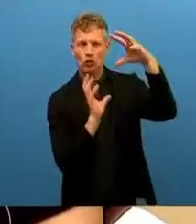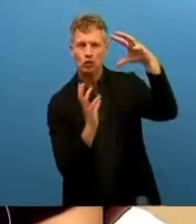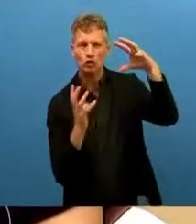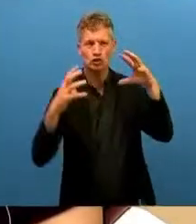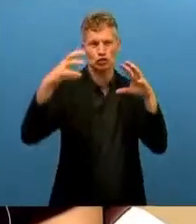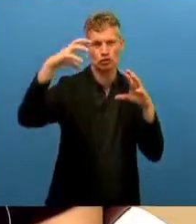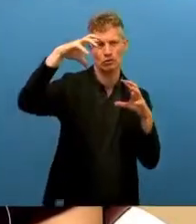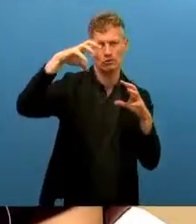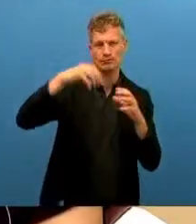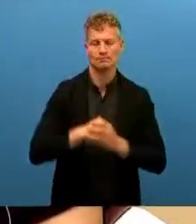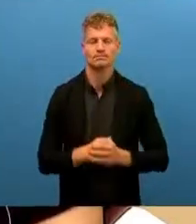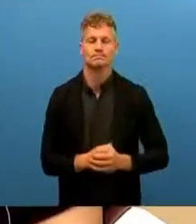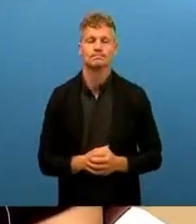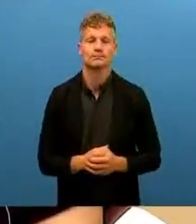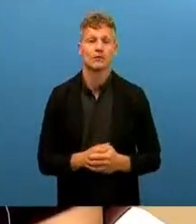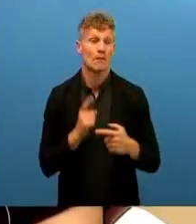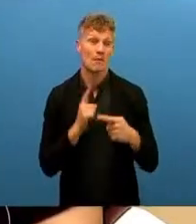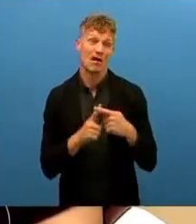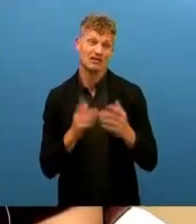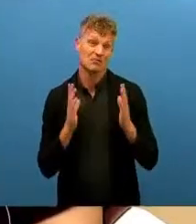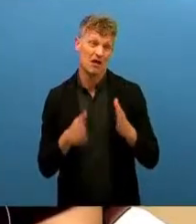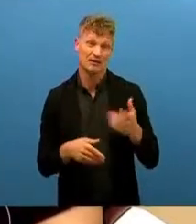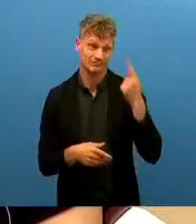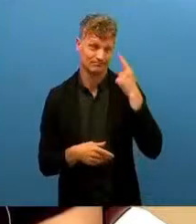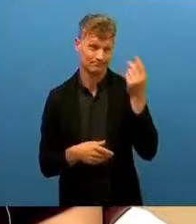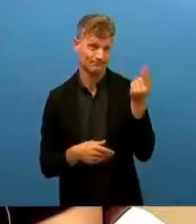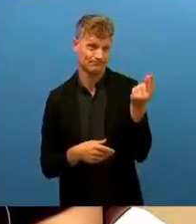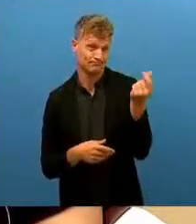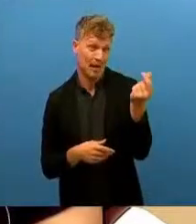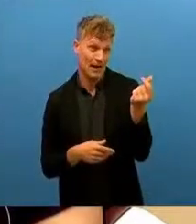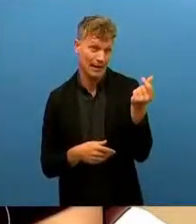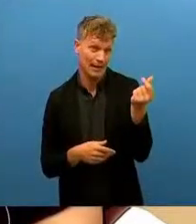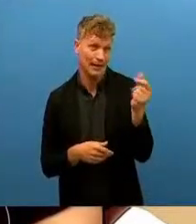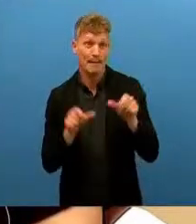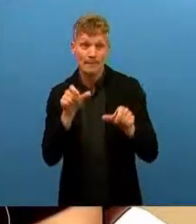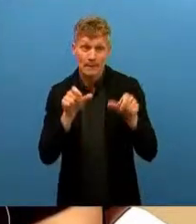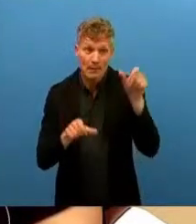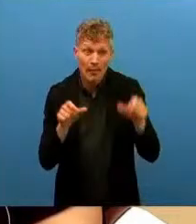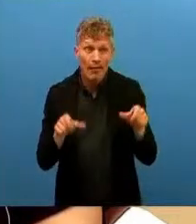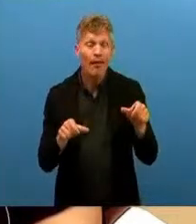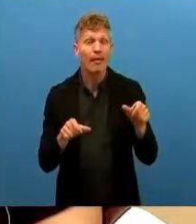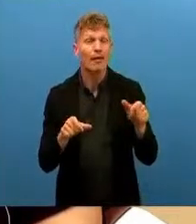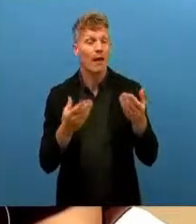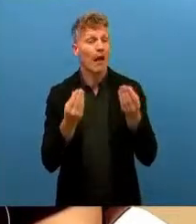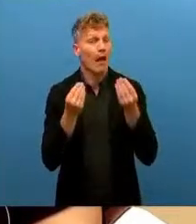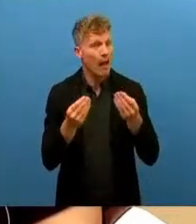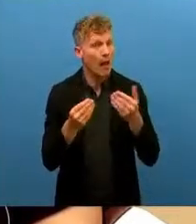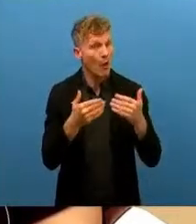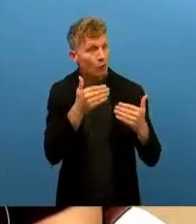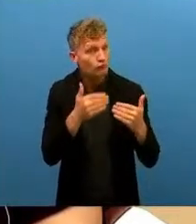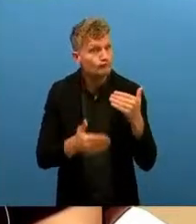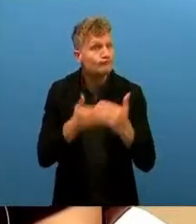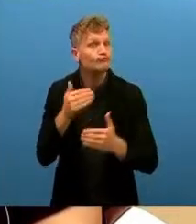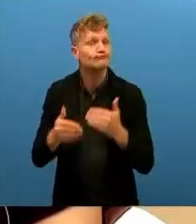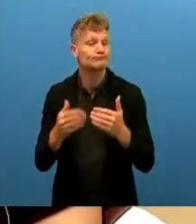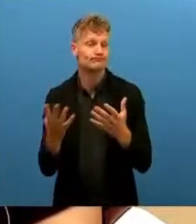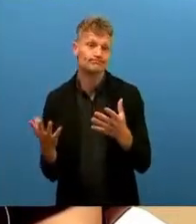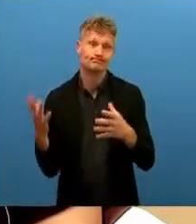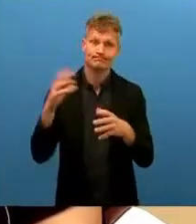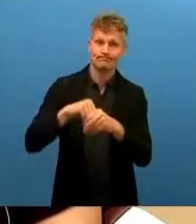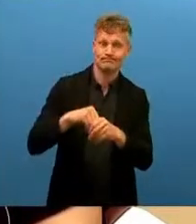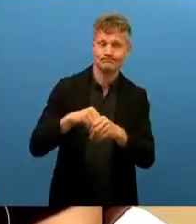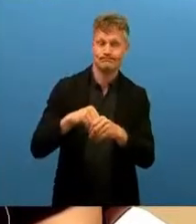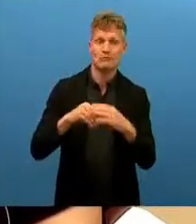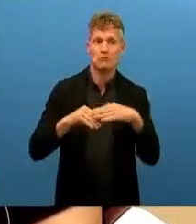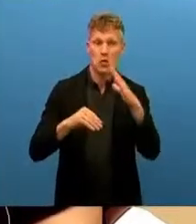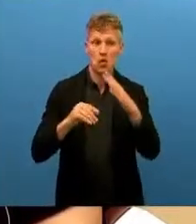significant resources are available to implement all measures necessary for enhanced participation of Indigenous peoples